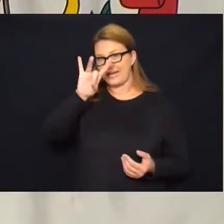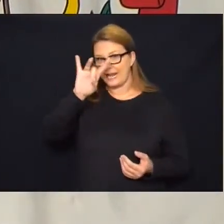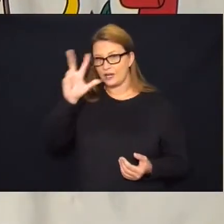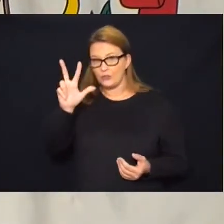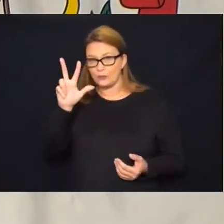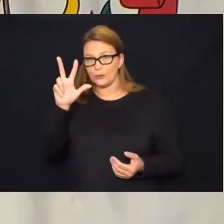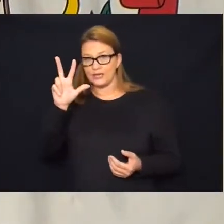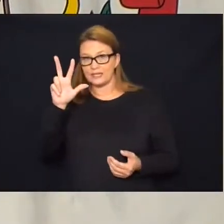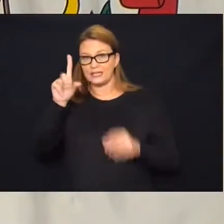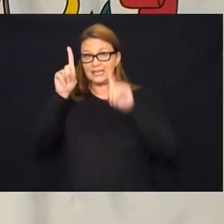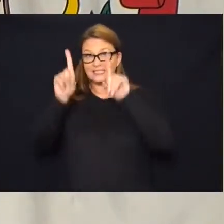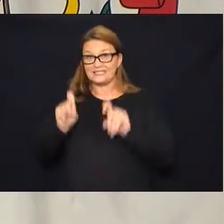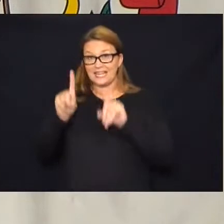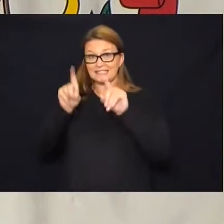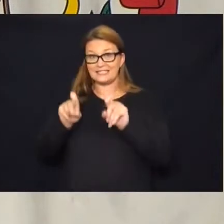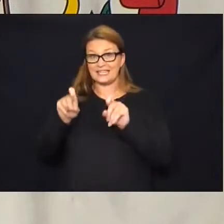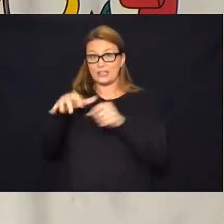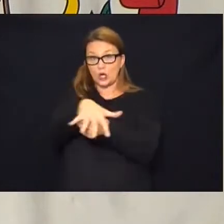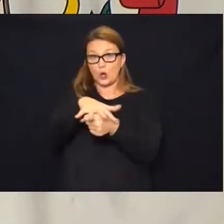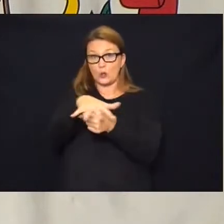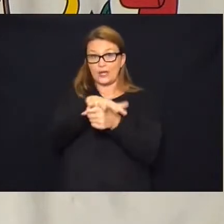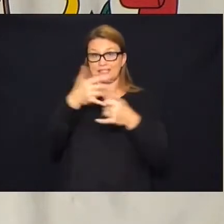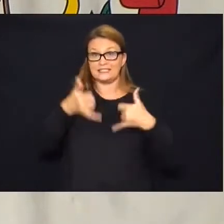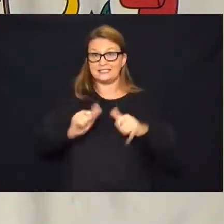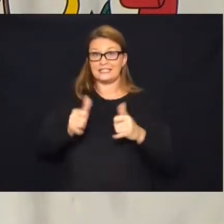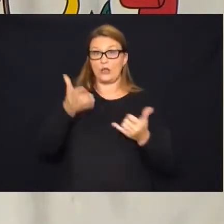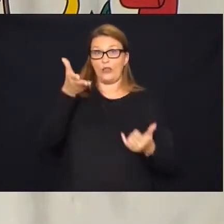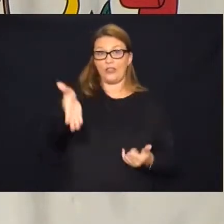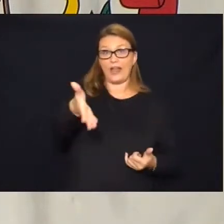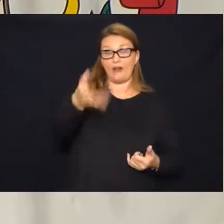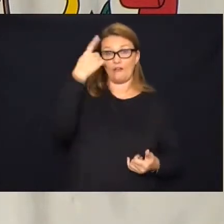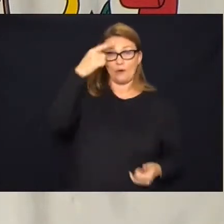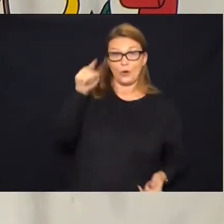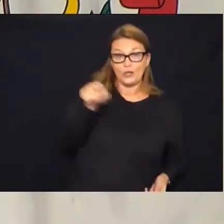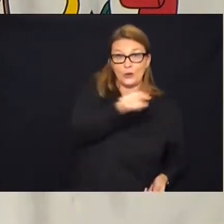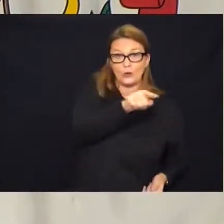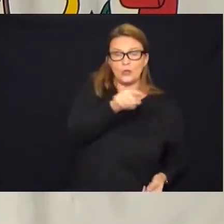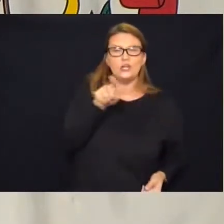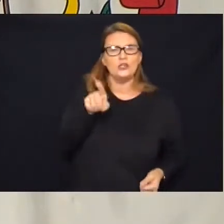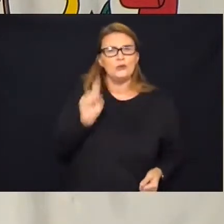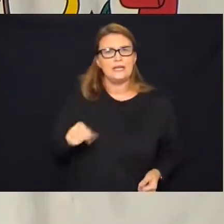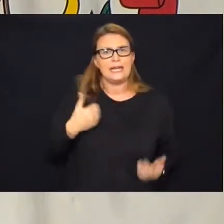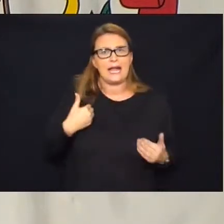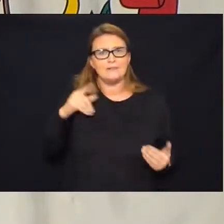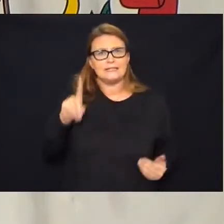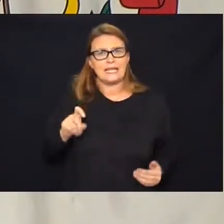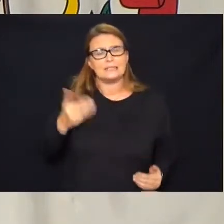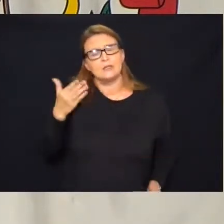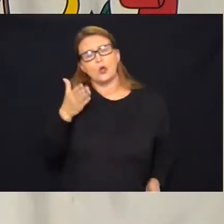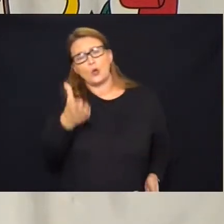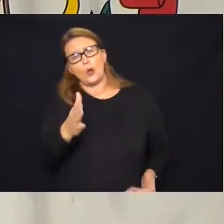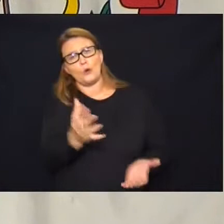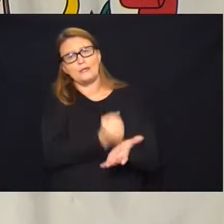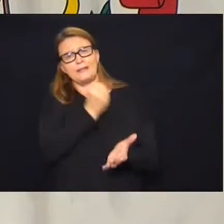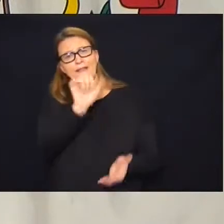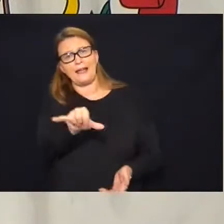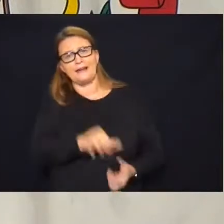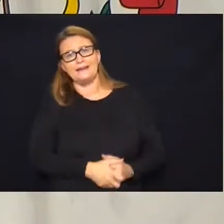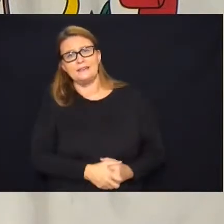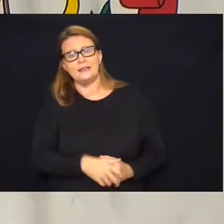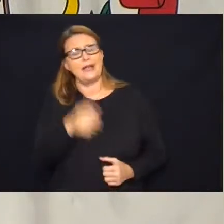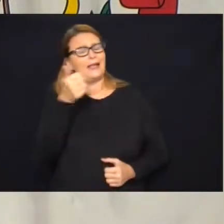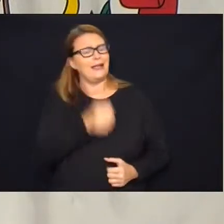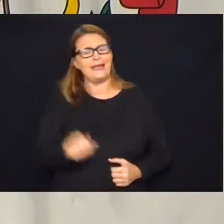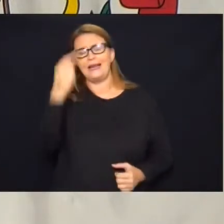183 testing sites that are still available to you out there. If you need to get tested and everything, absolutely. If you have any